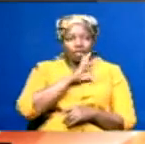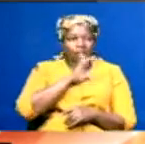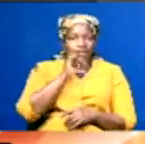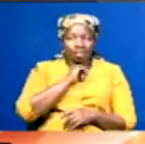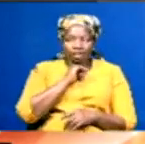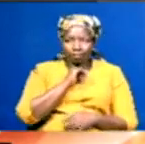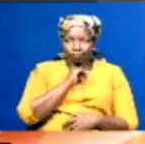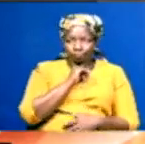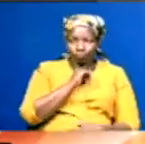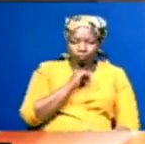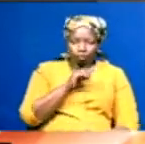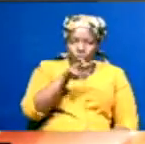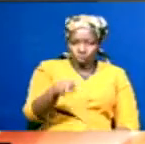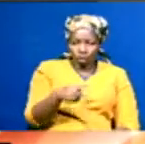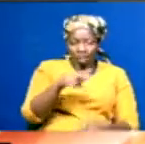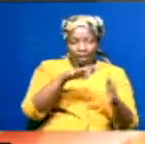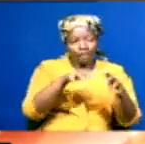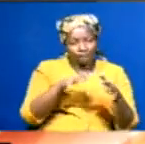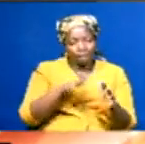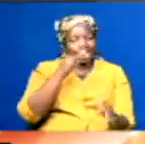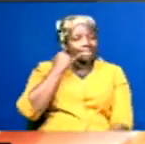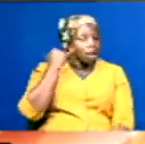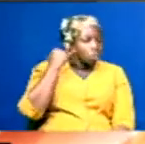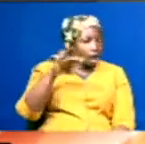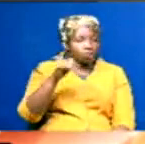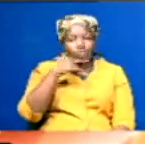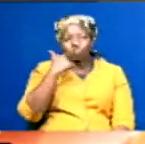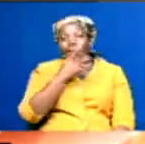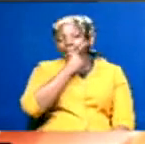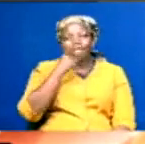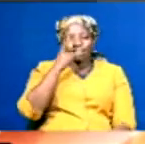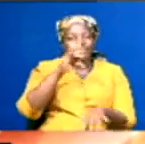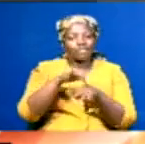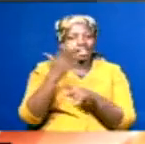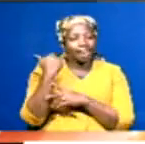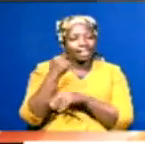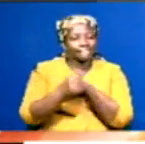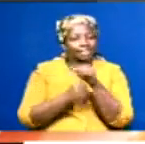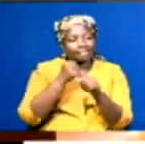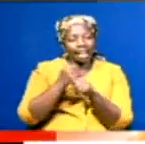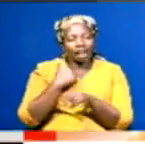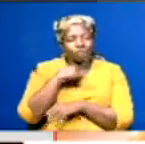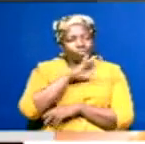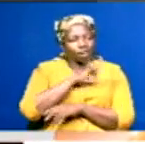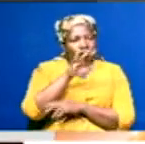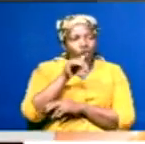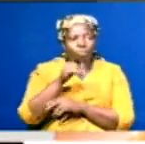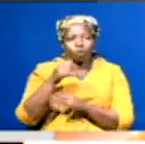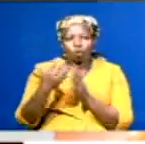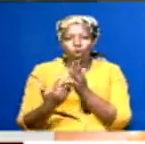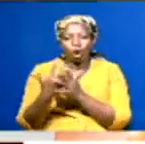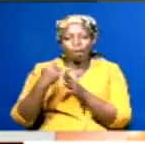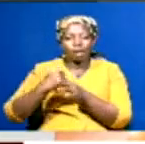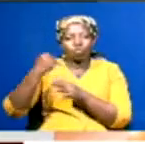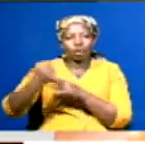At least 2,000 crop farmers from Nakuru County who were affected by drought last year have benefited from crop insurance compensation payout from the